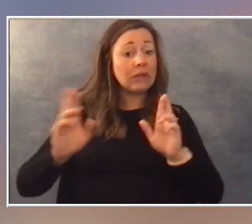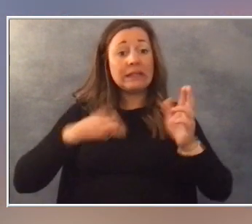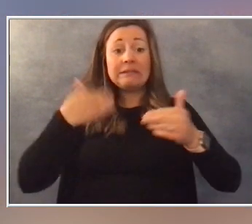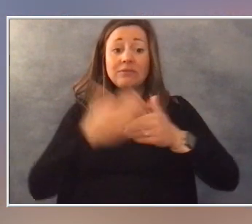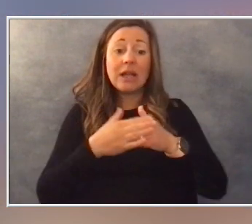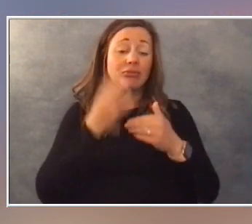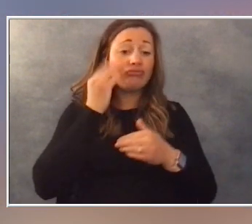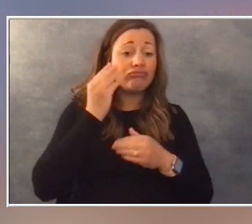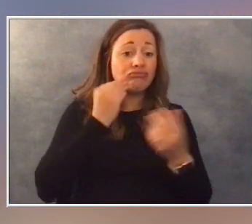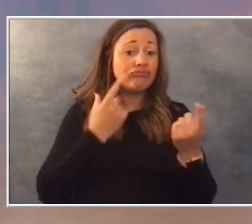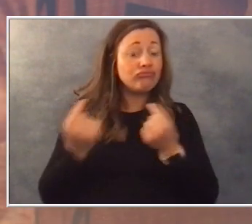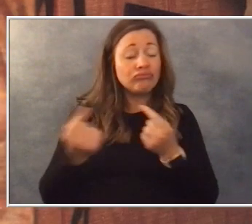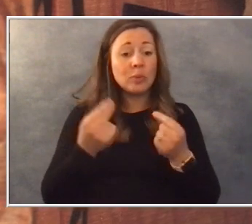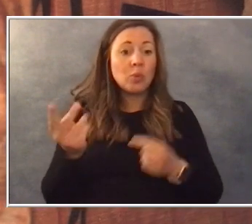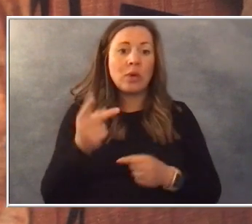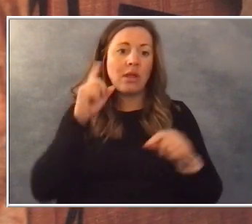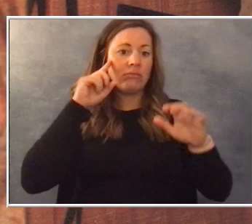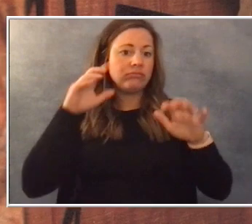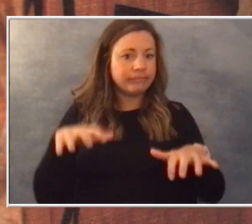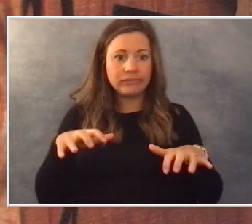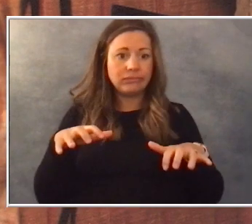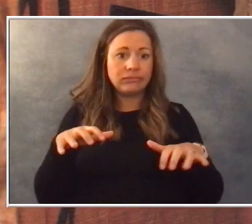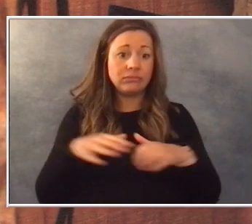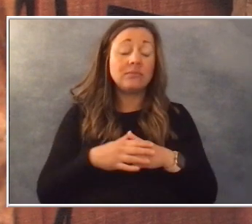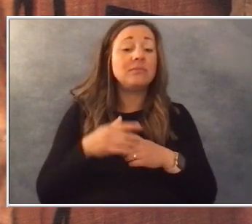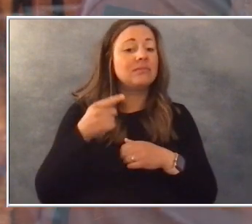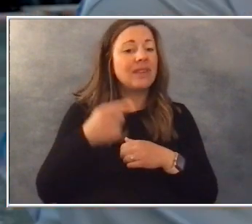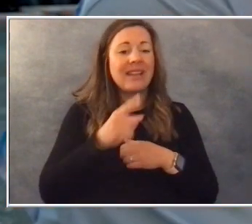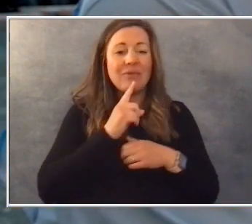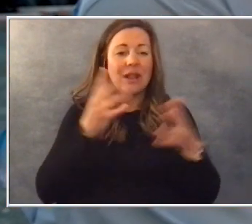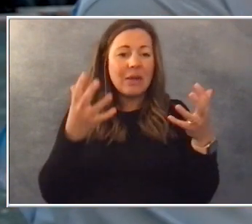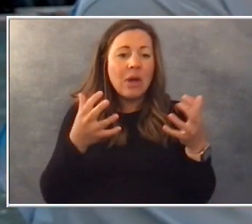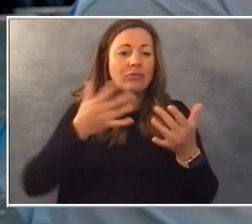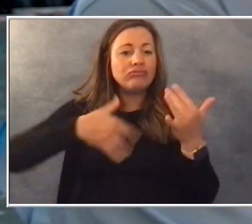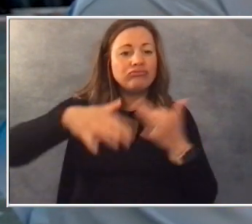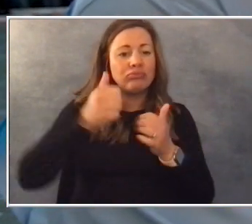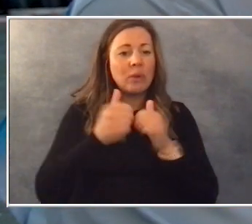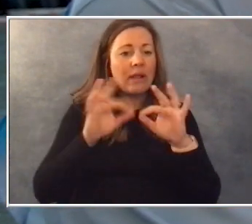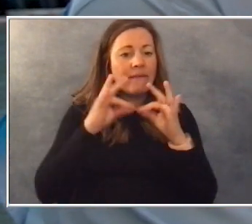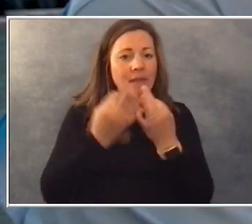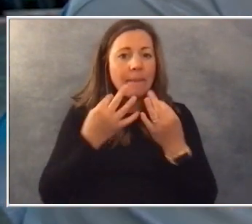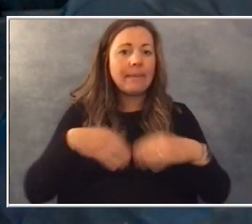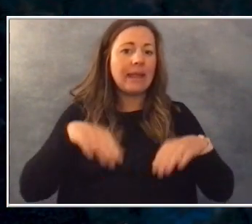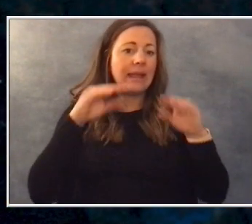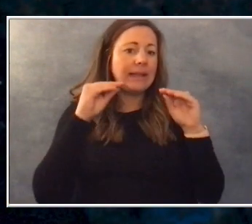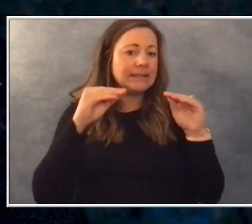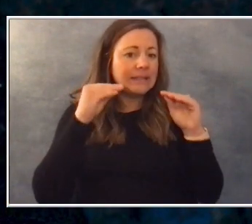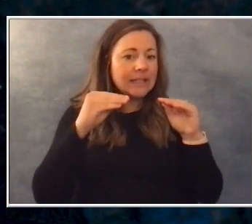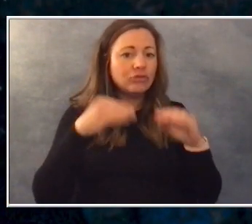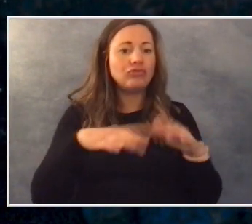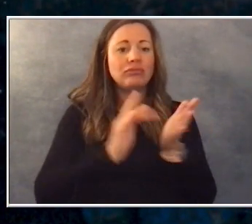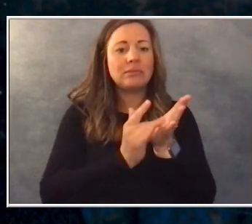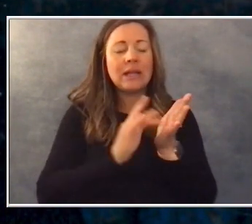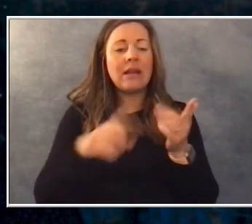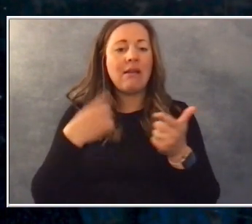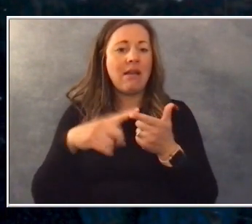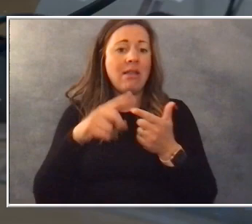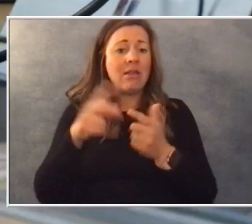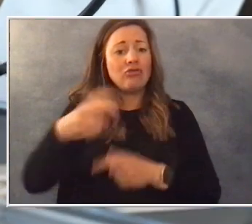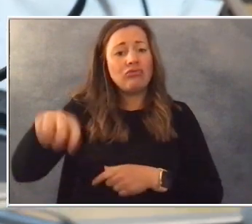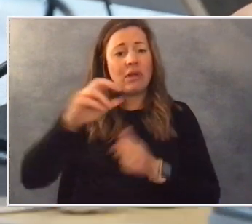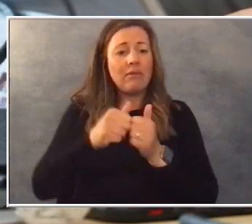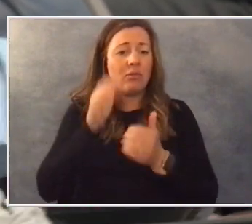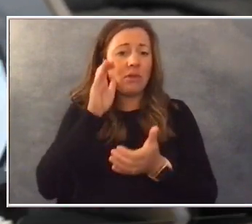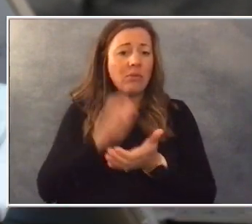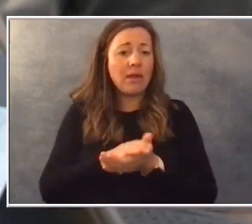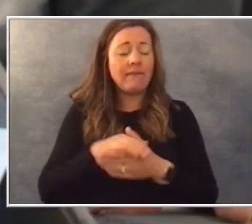which included teaching medicine, spending time with his huge family, and traveling with his beloved wife. My wife and I were high school sweethearts.